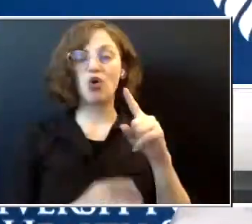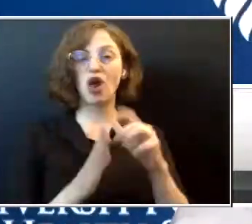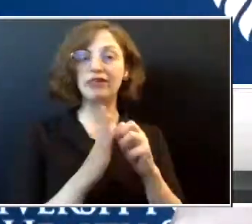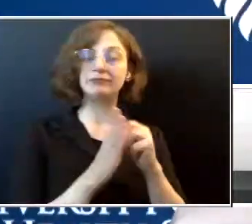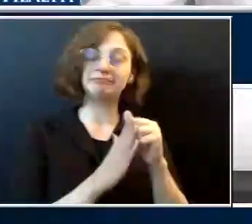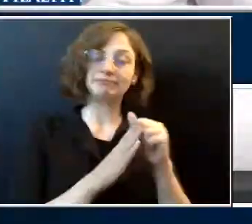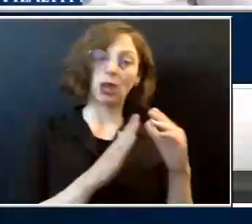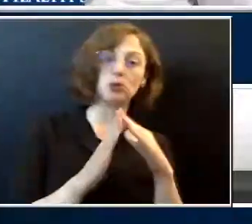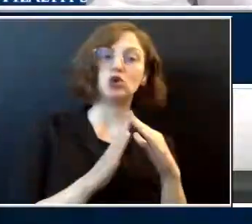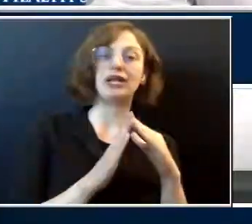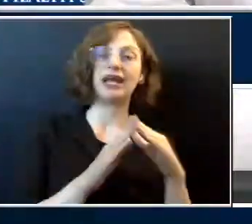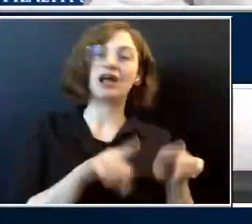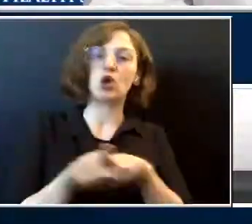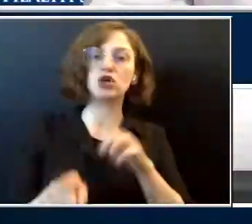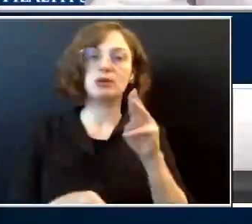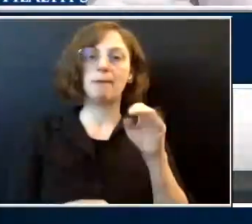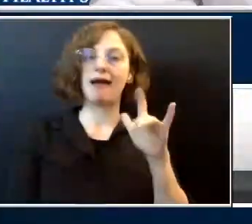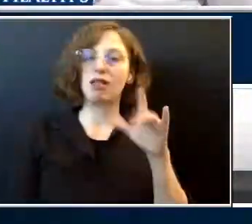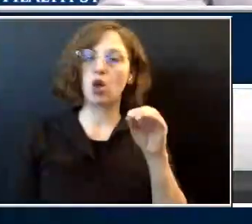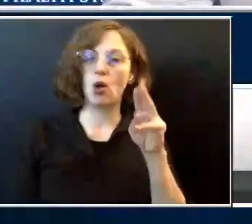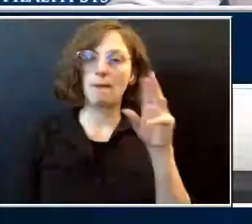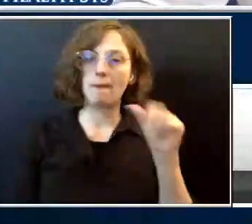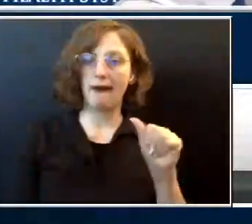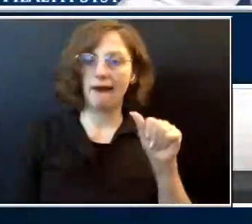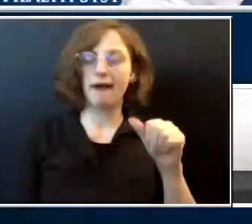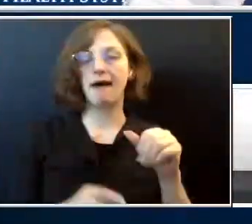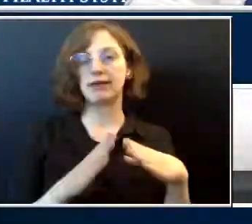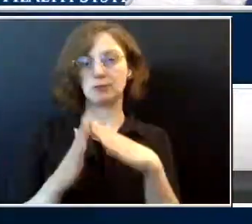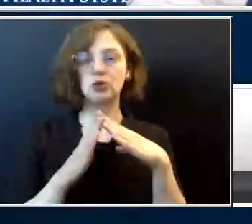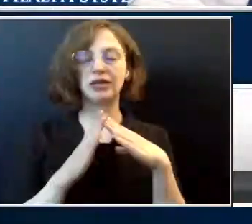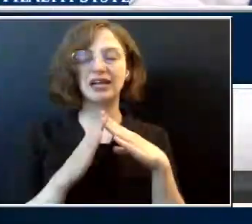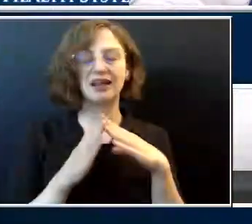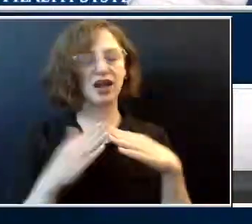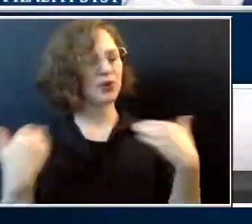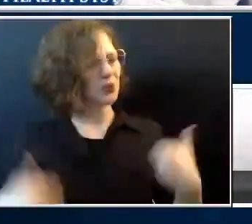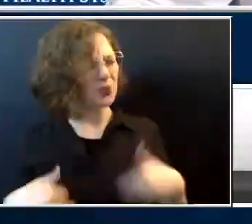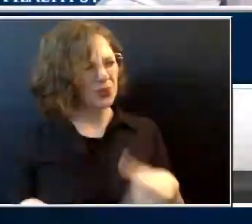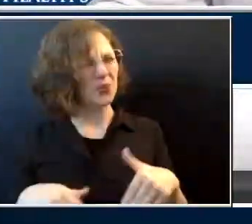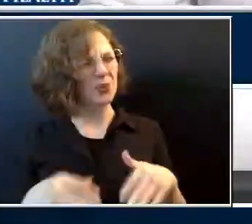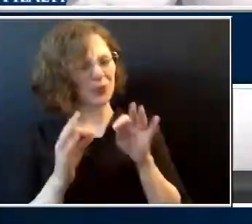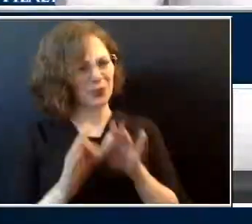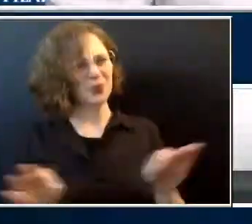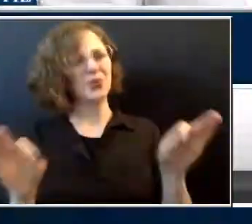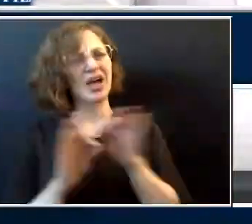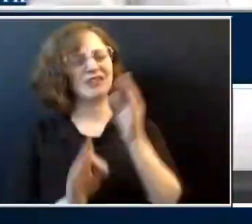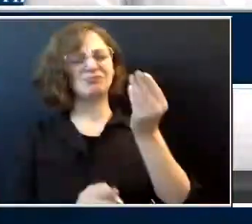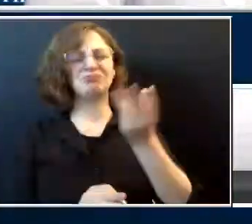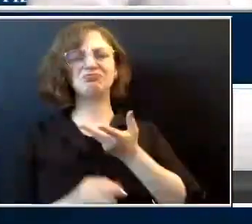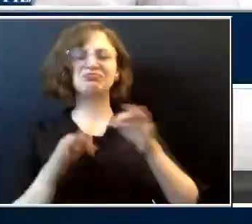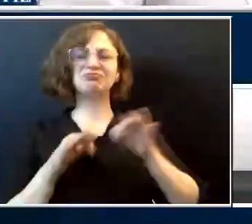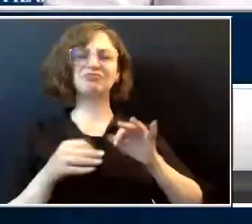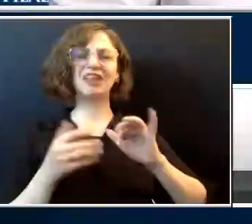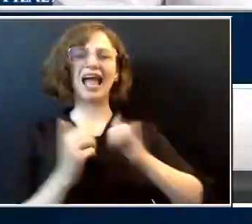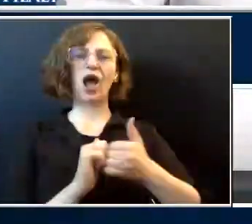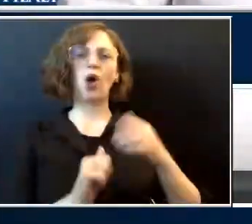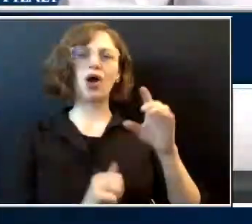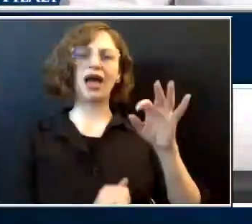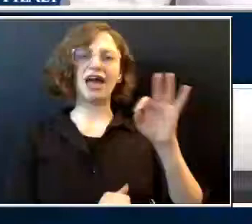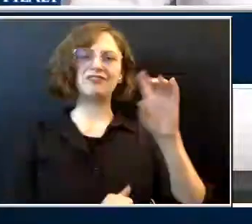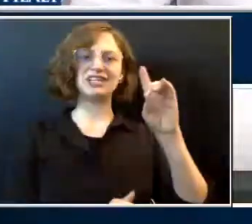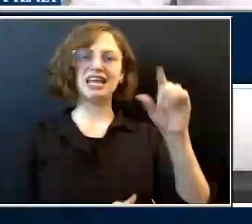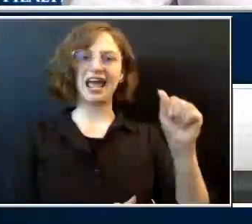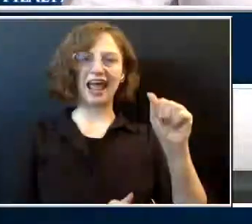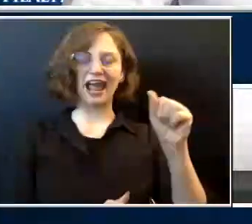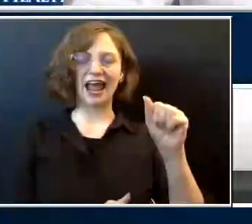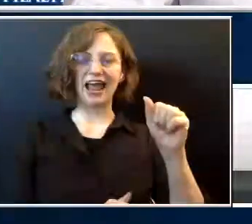community. So this is a big deal. Talk to us about how the FDA got convinced that what had been last-ditch but very